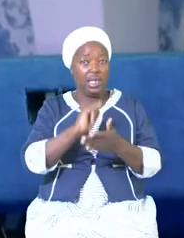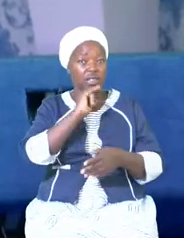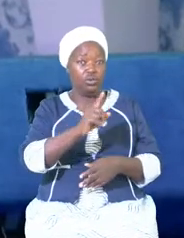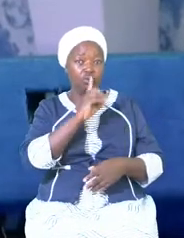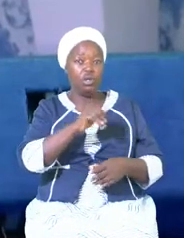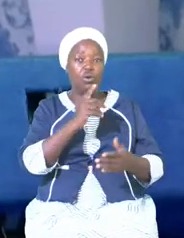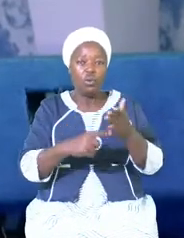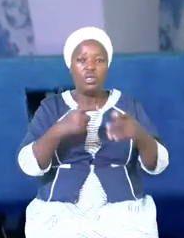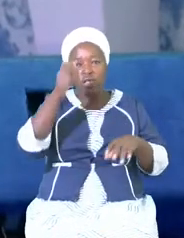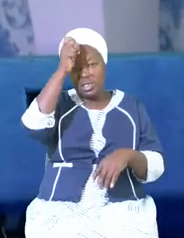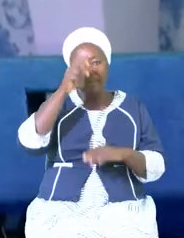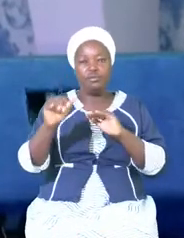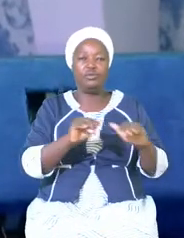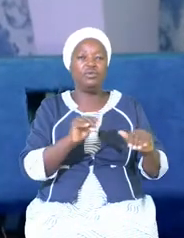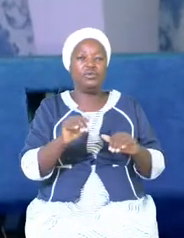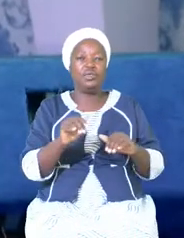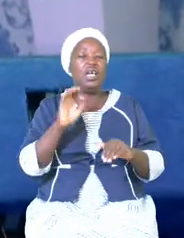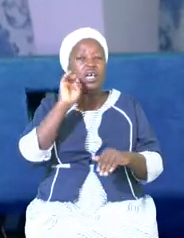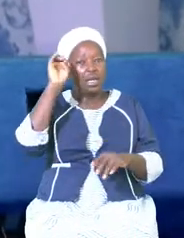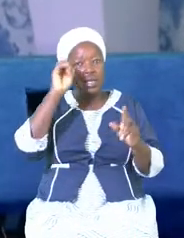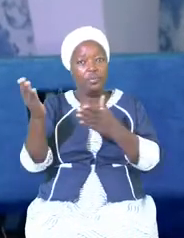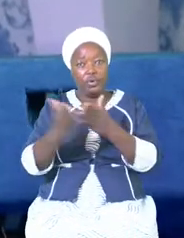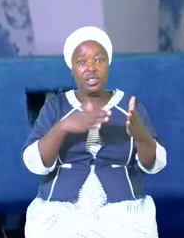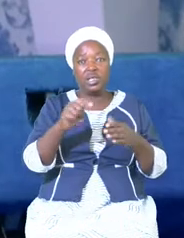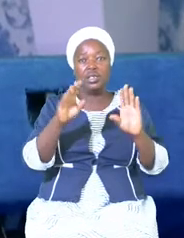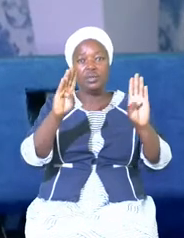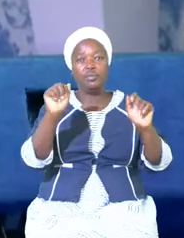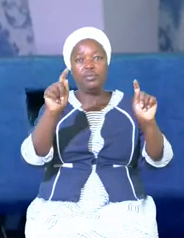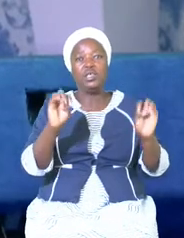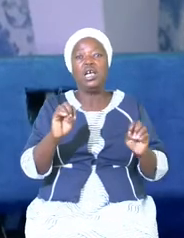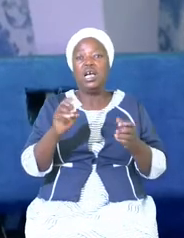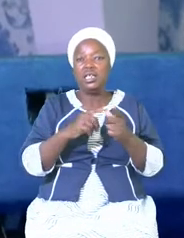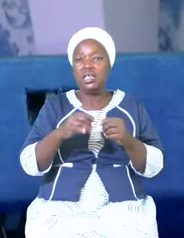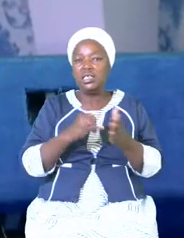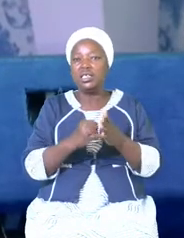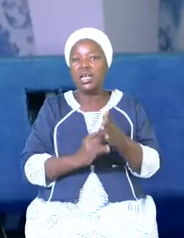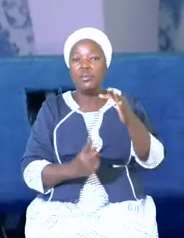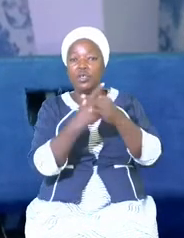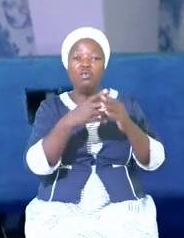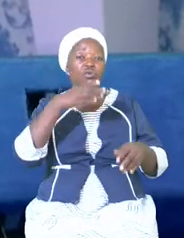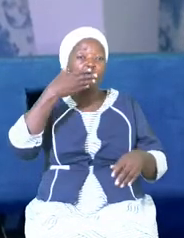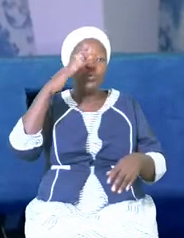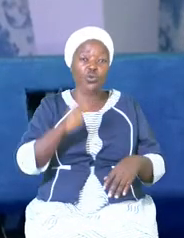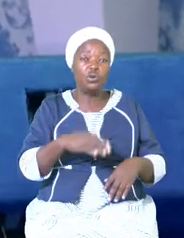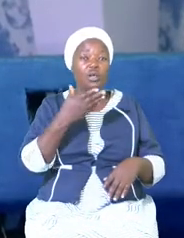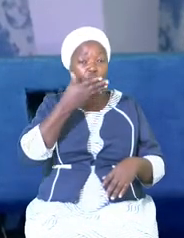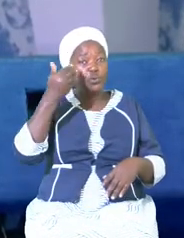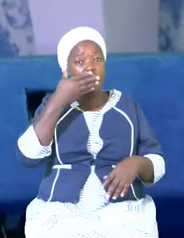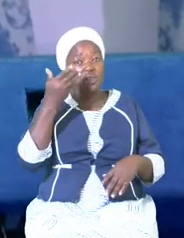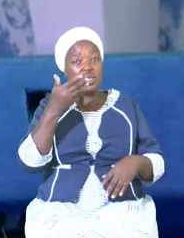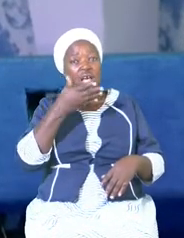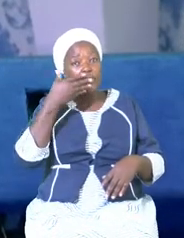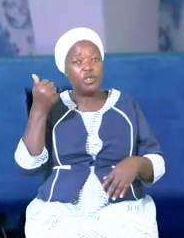devil does. He brings a bait. It appears sweet. It appears inviting.